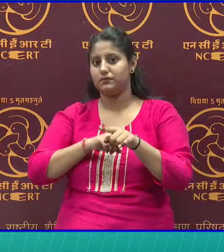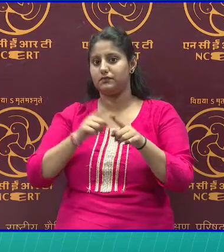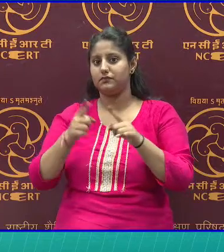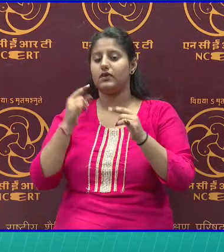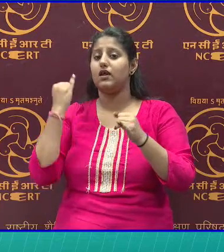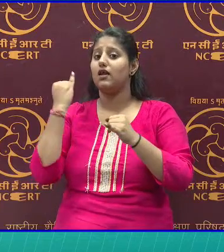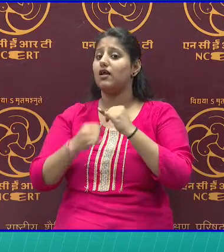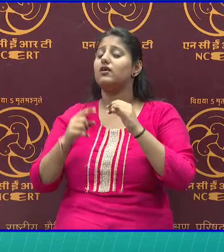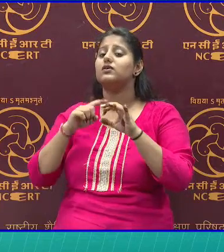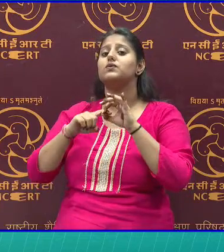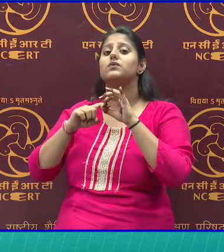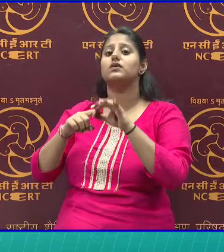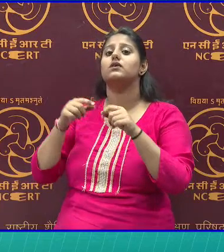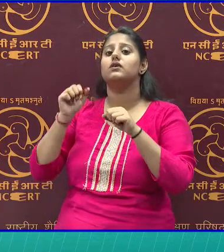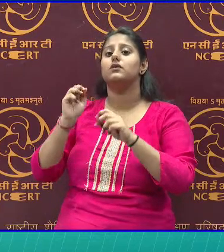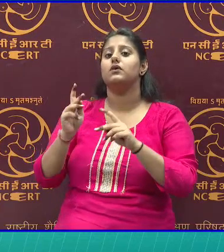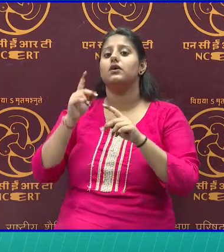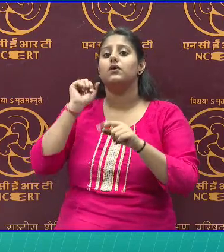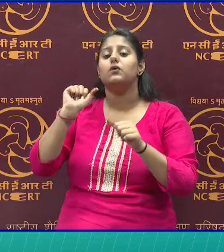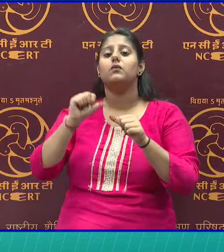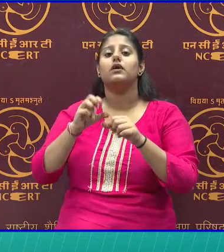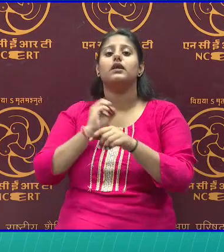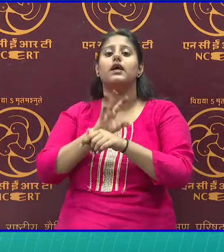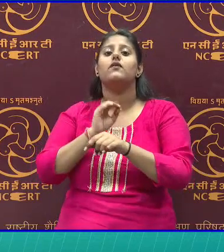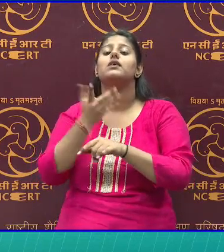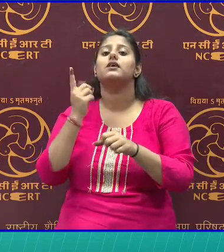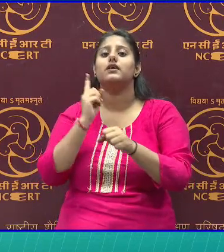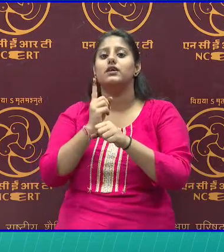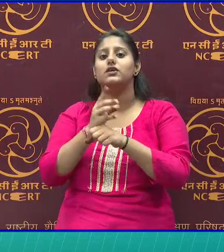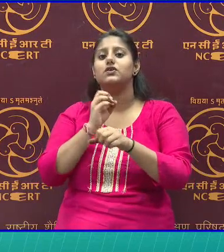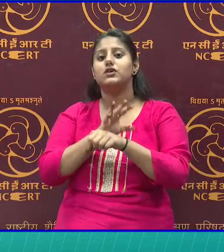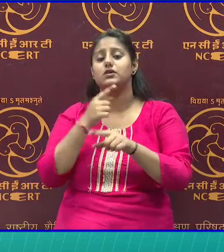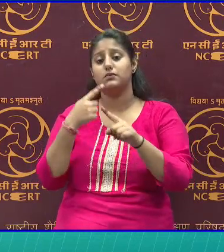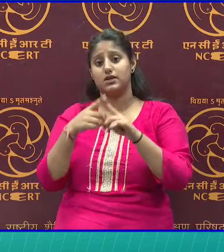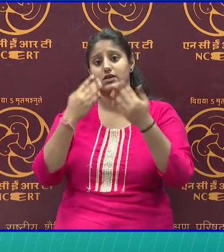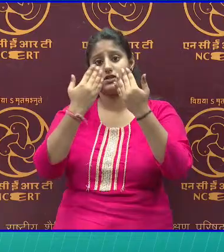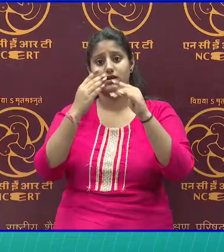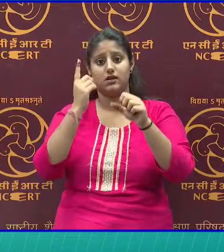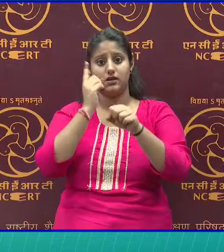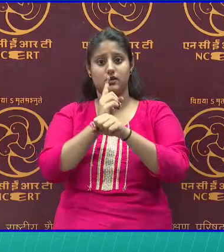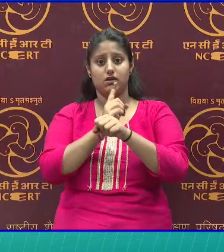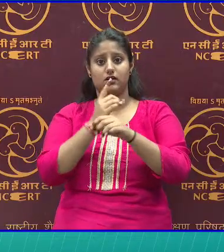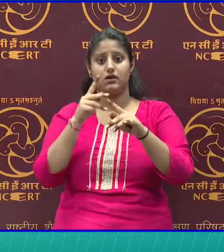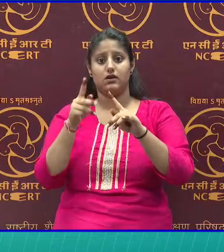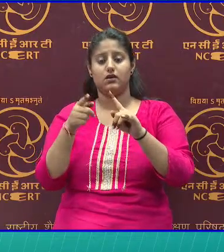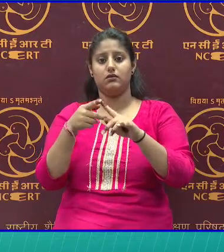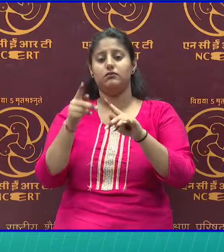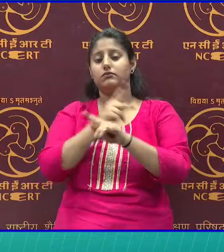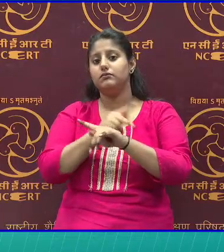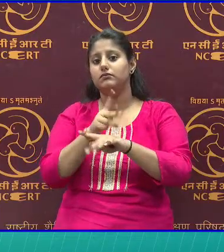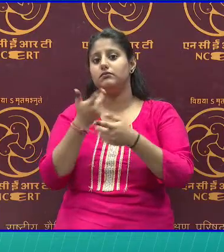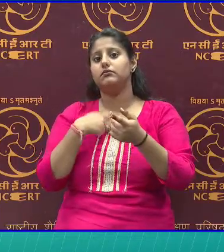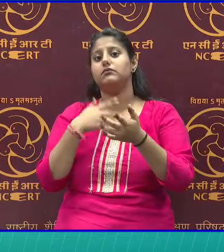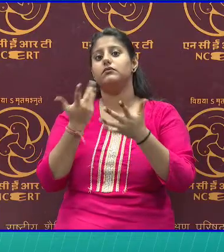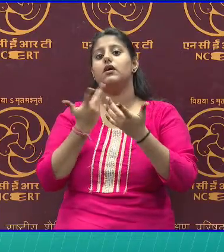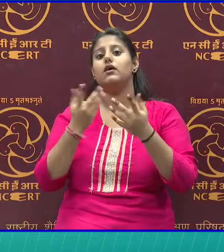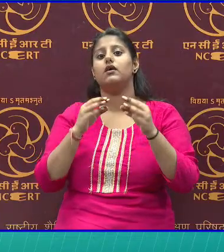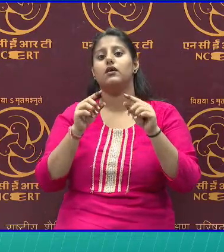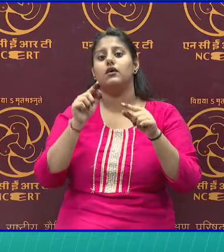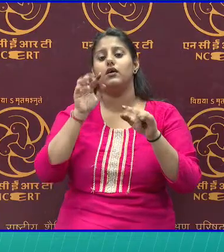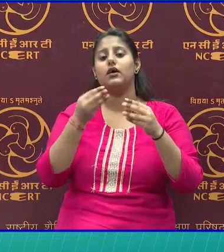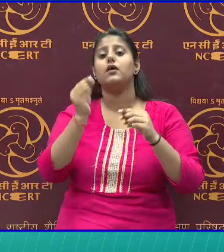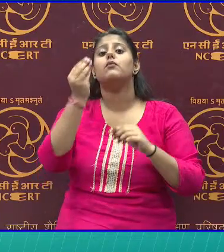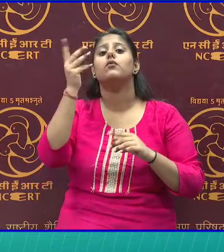last question, what is your advice to teachers and educators how to approach this book, since it's a new book? Sir,